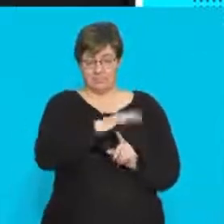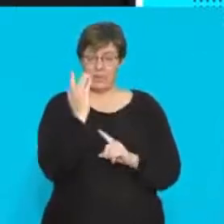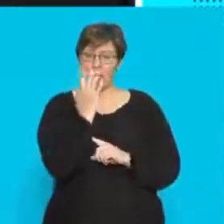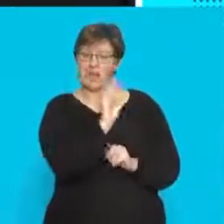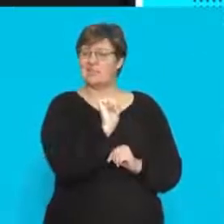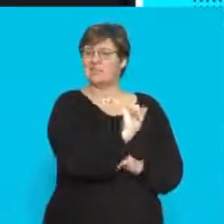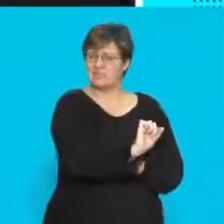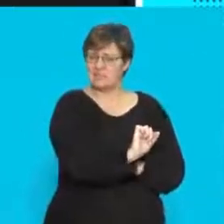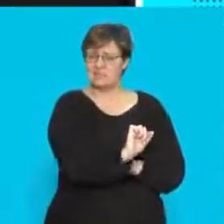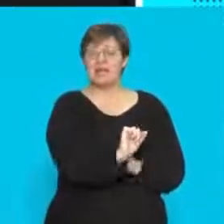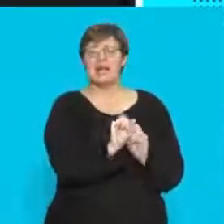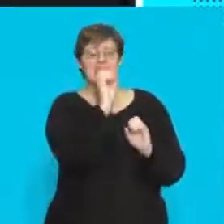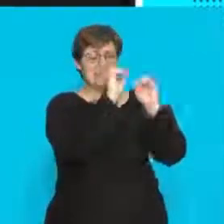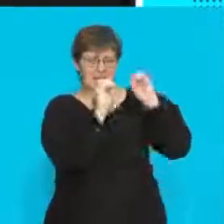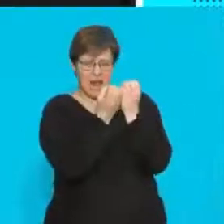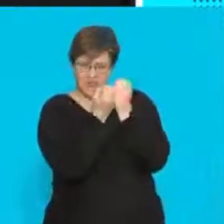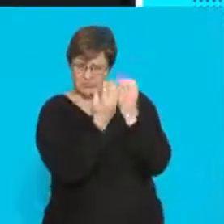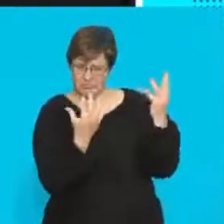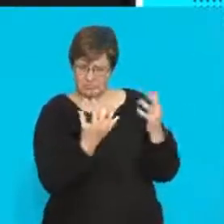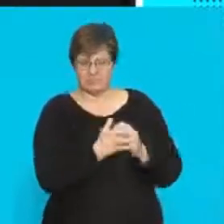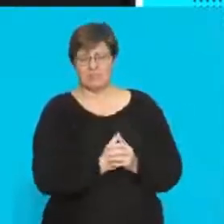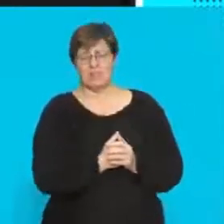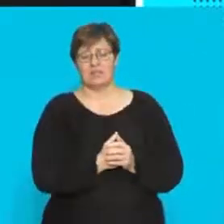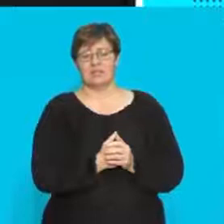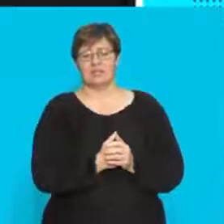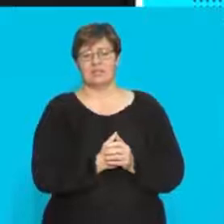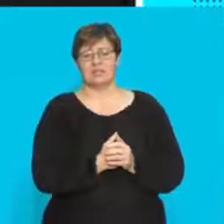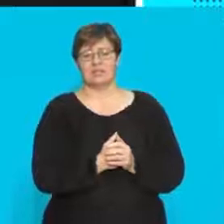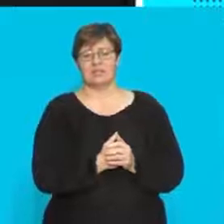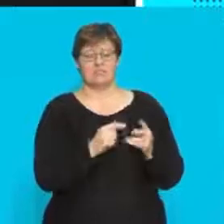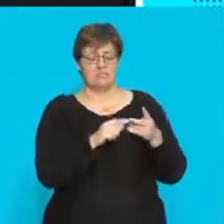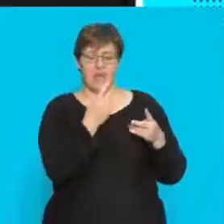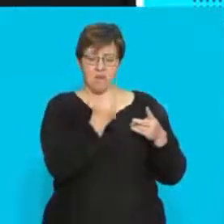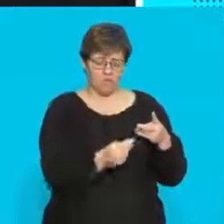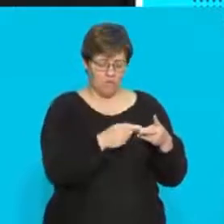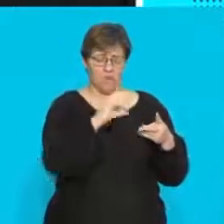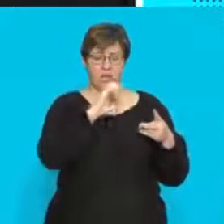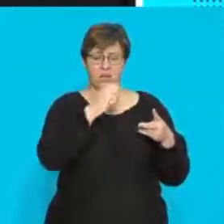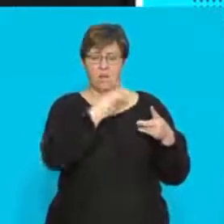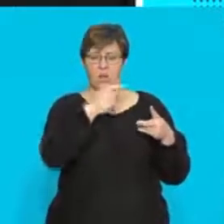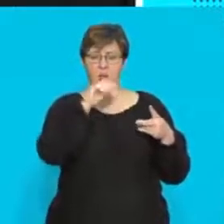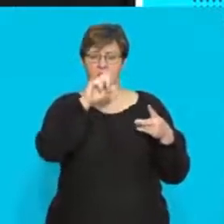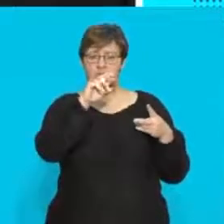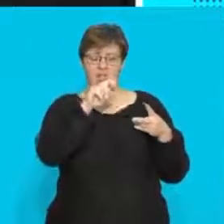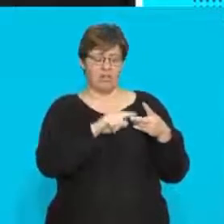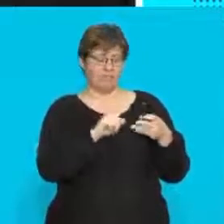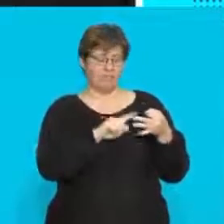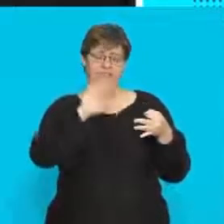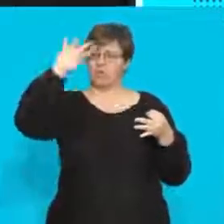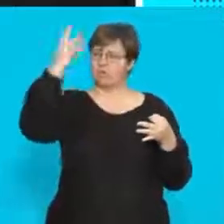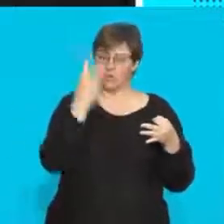Right? So plants are multicellular, organisms. They have chlorophyll, they